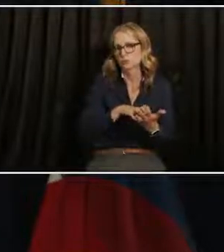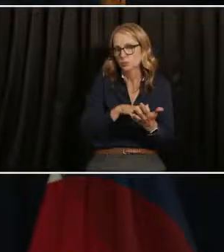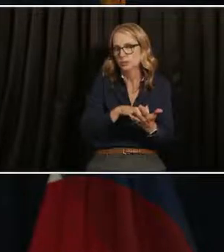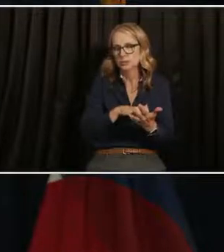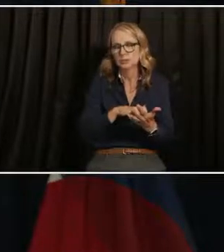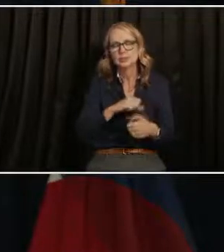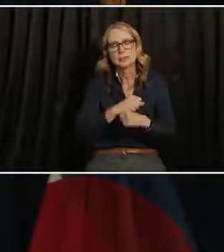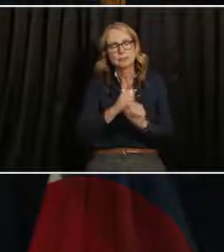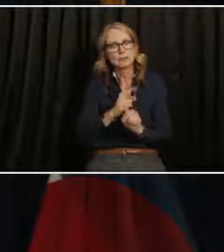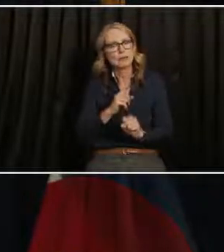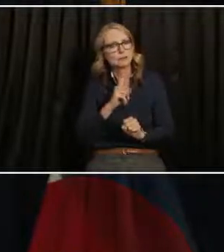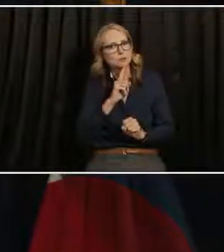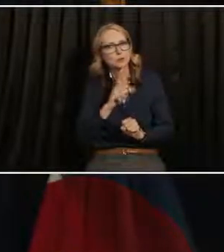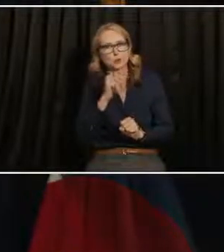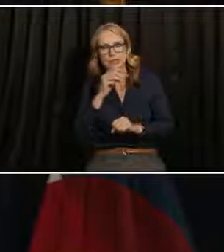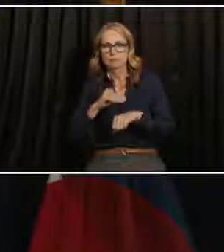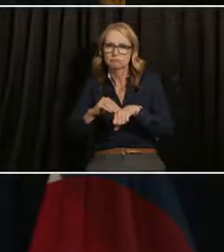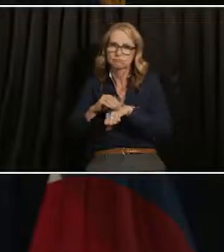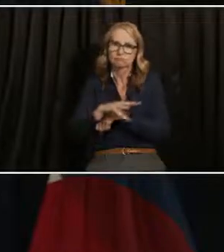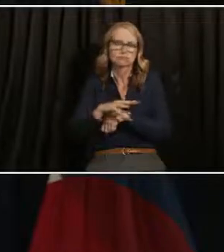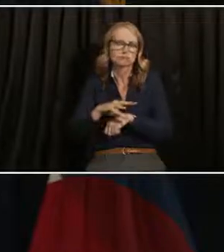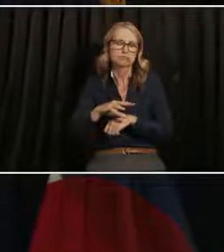contracting COVID while they're being hospitalized.